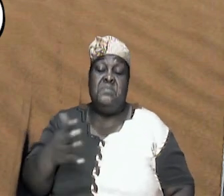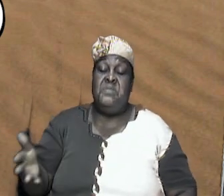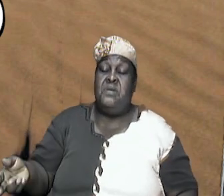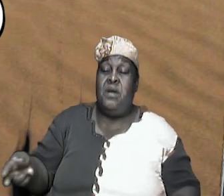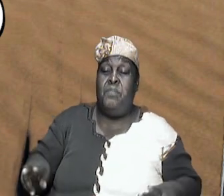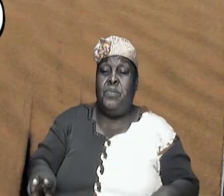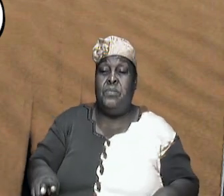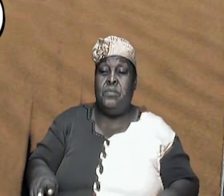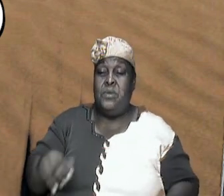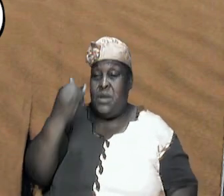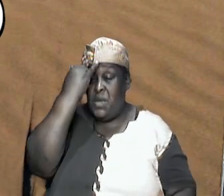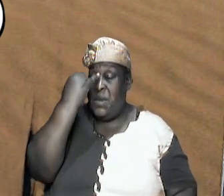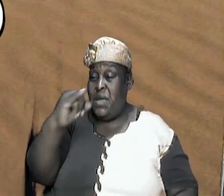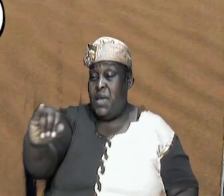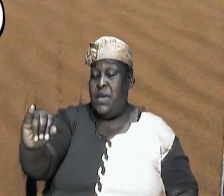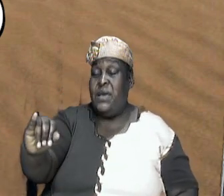at